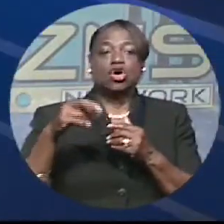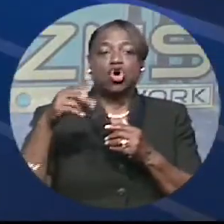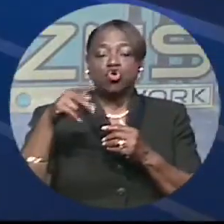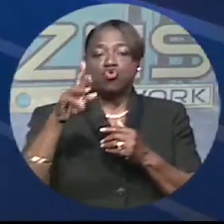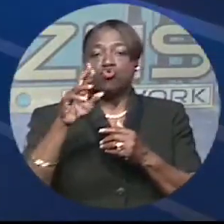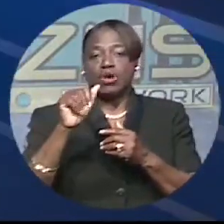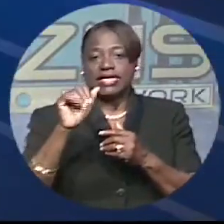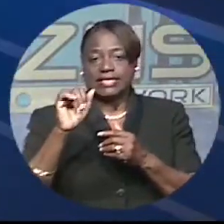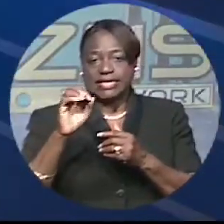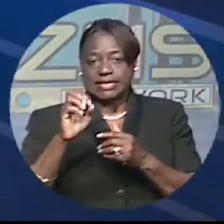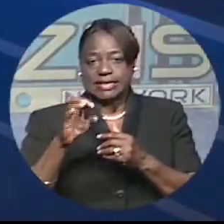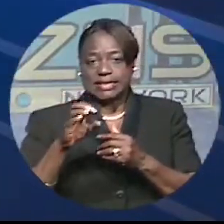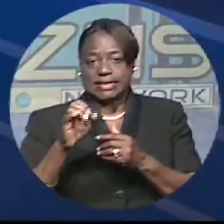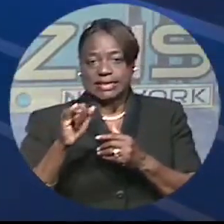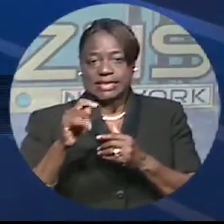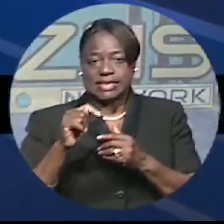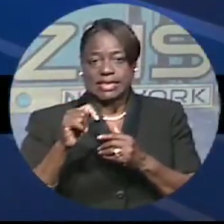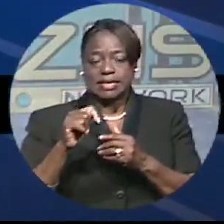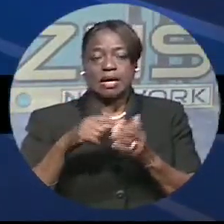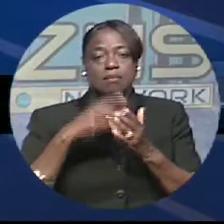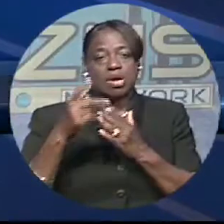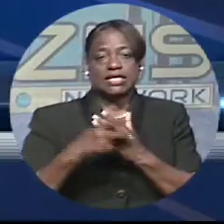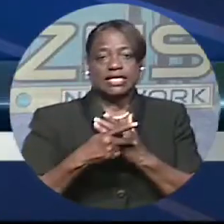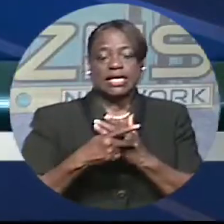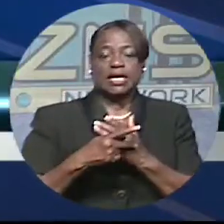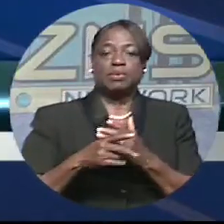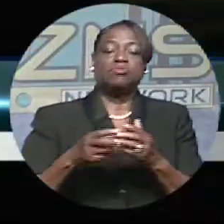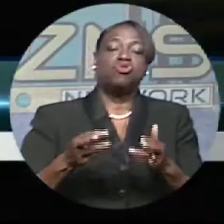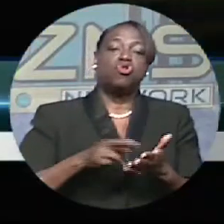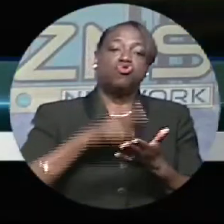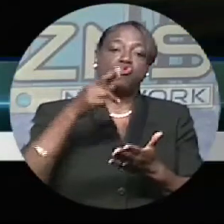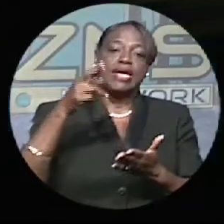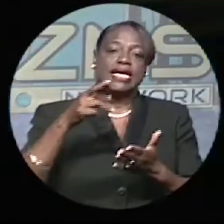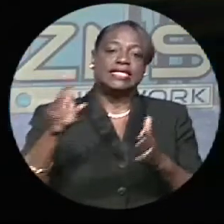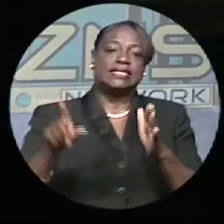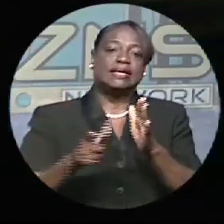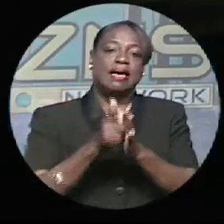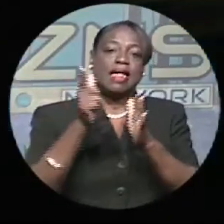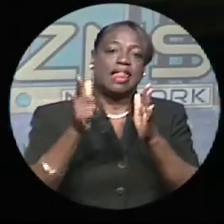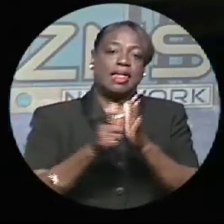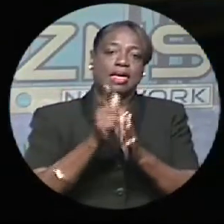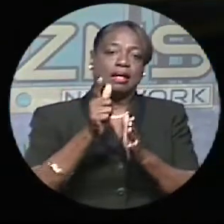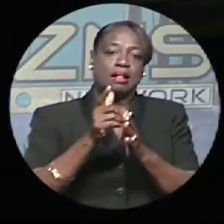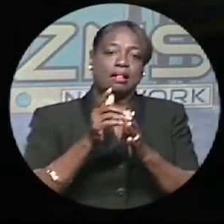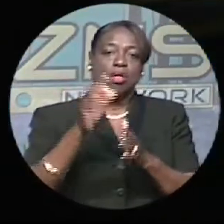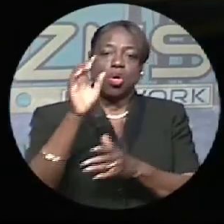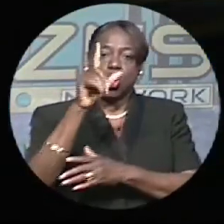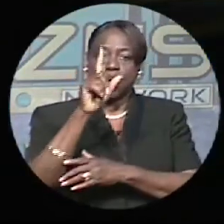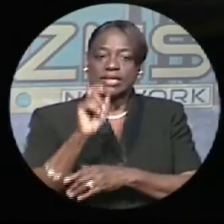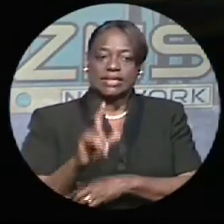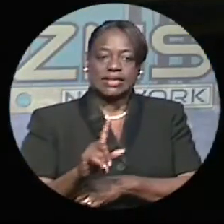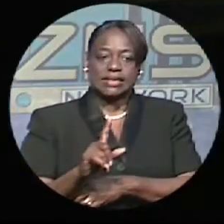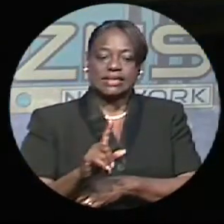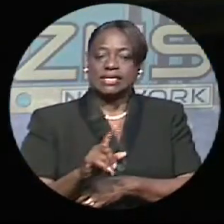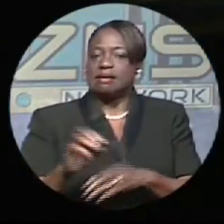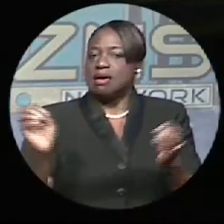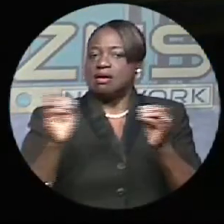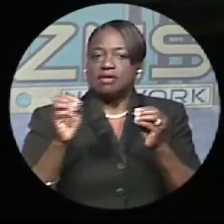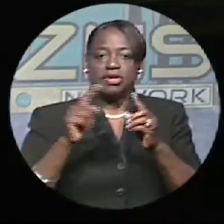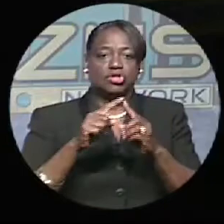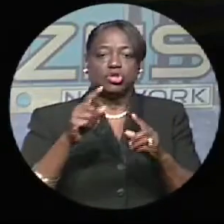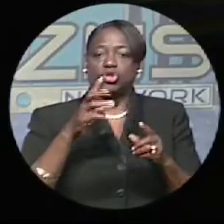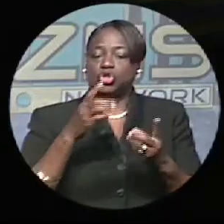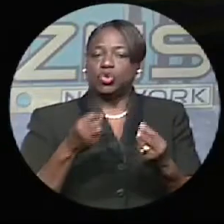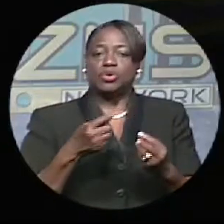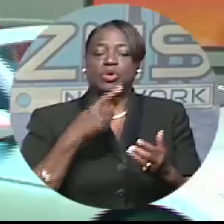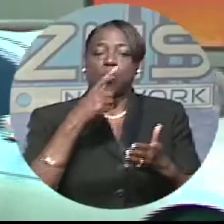very interesting legal questions. I personally believe it has nothing to do with the what, but it has everything